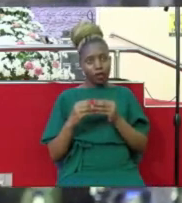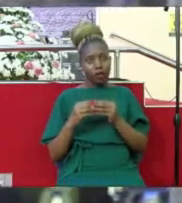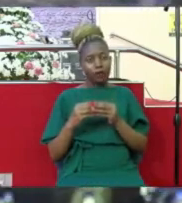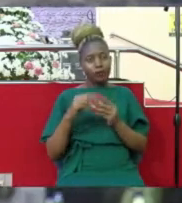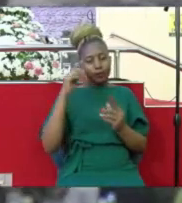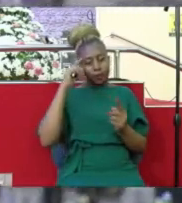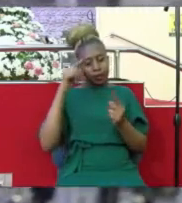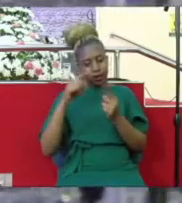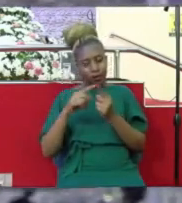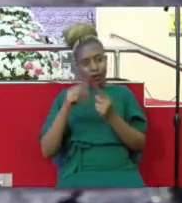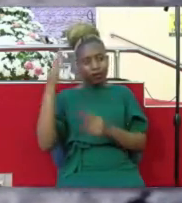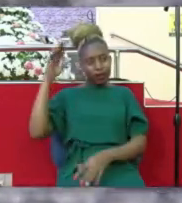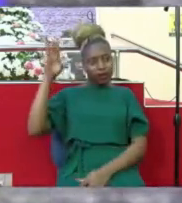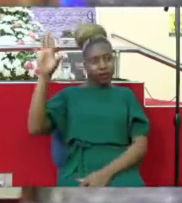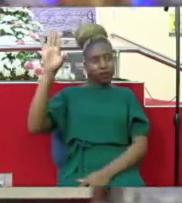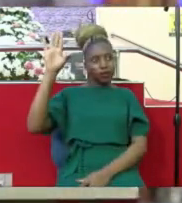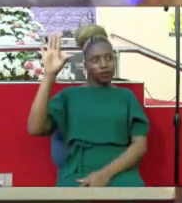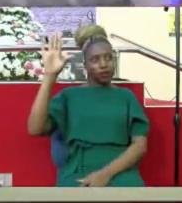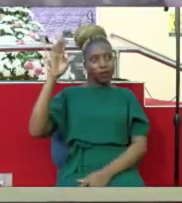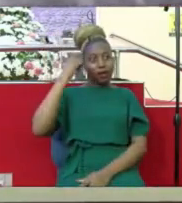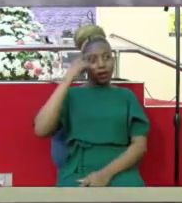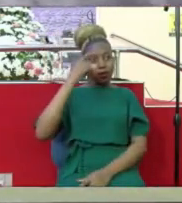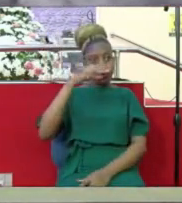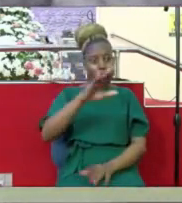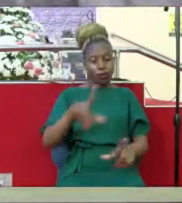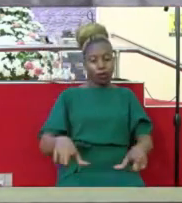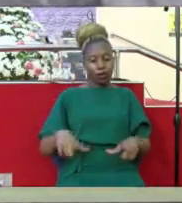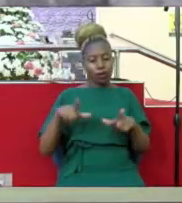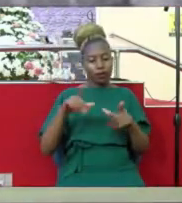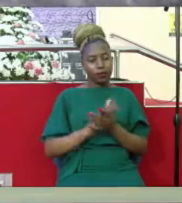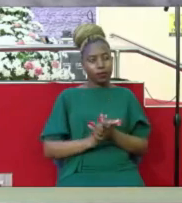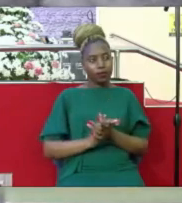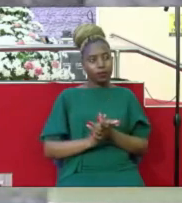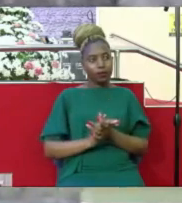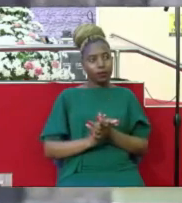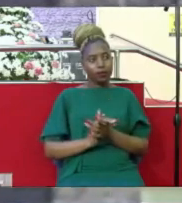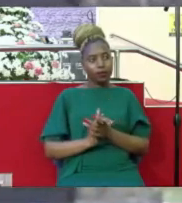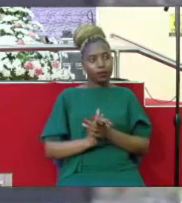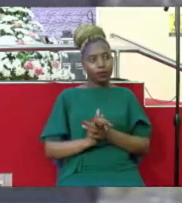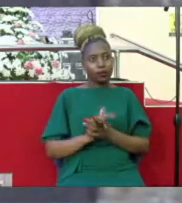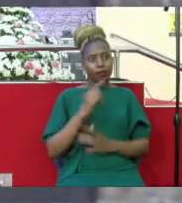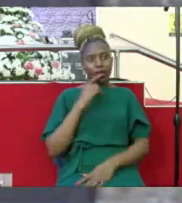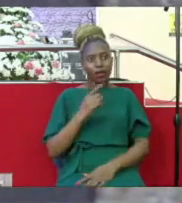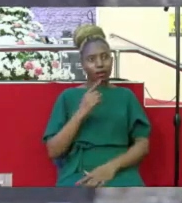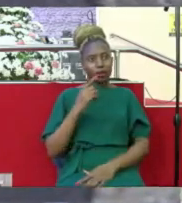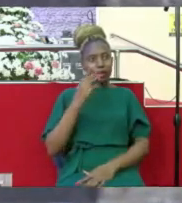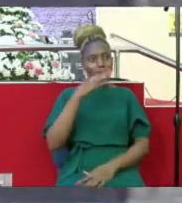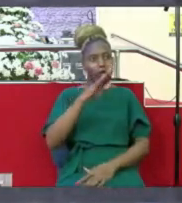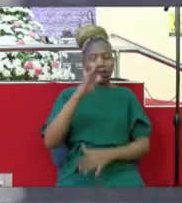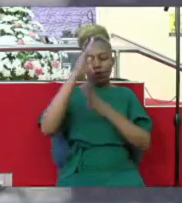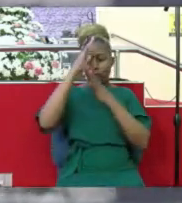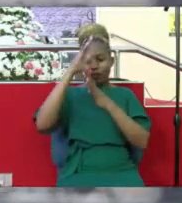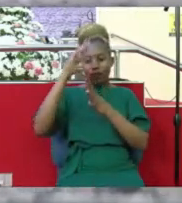kuleta makusudi yake ya kweli. For your life. Katika maisha yako. Say your Father in heaven. Mwambie baba yako